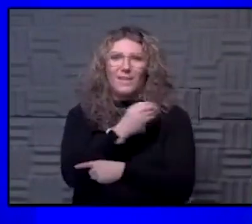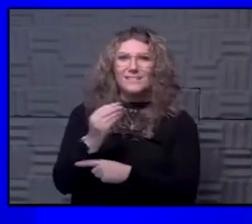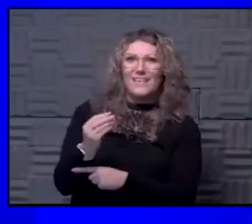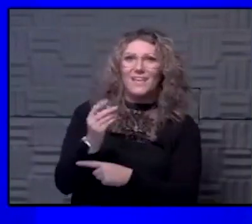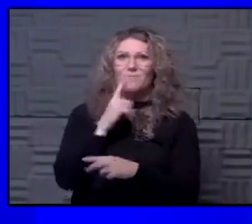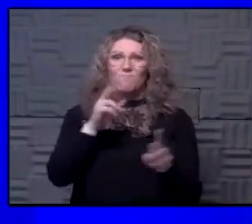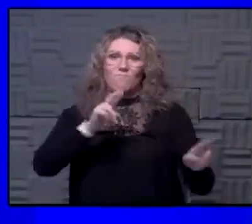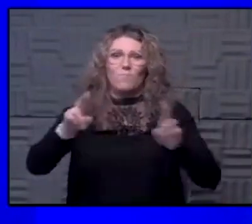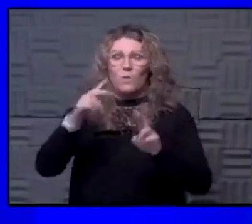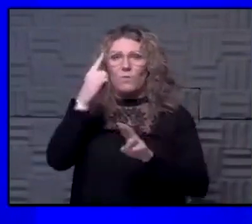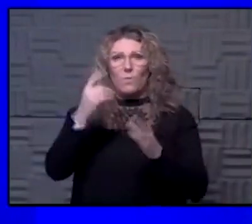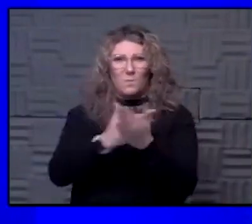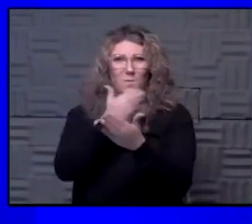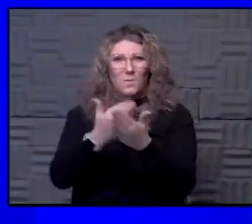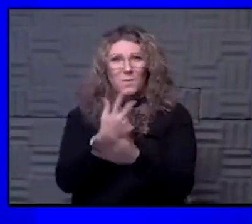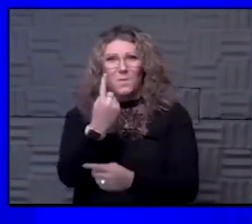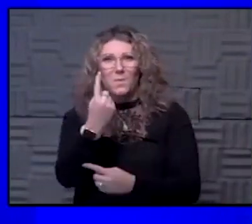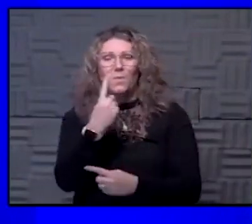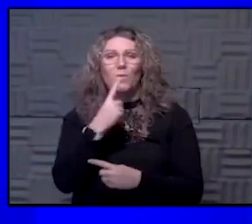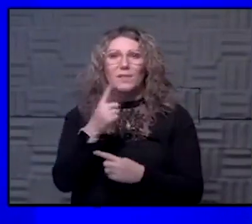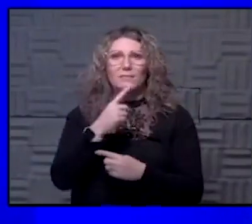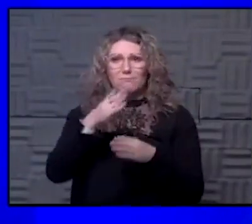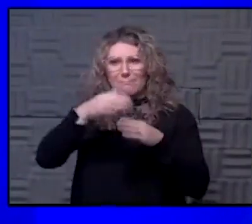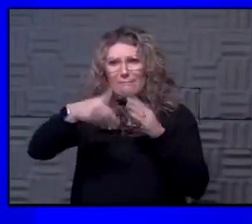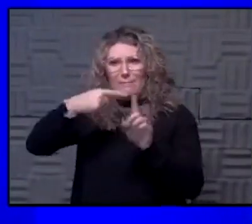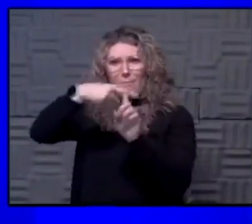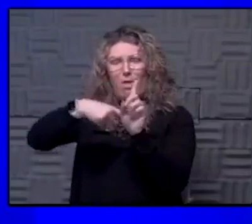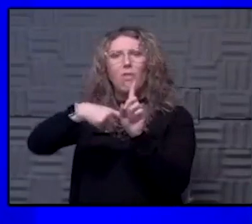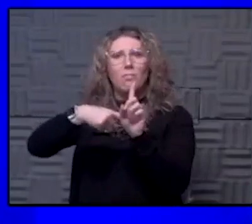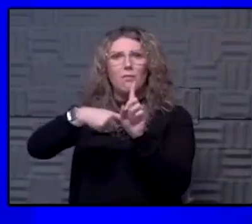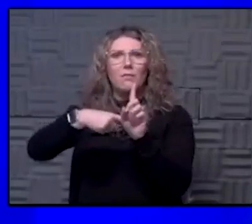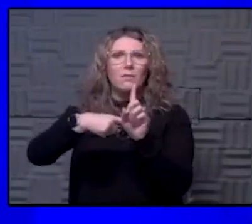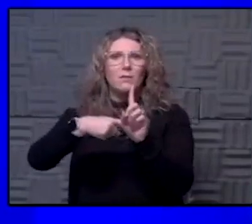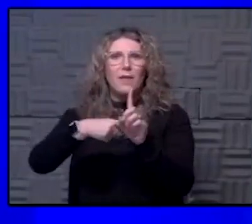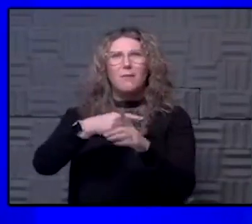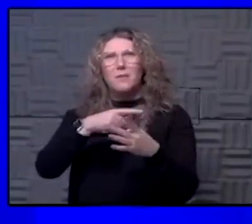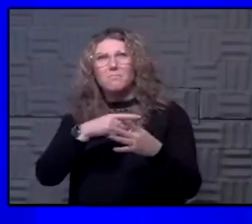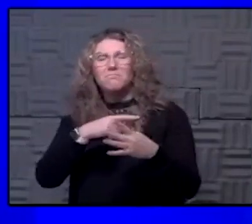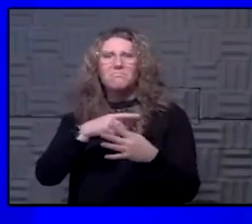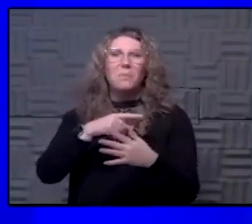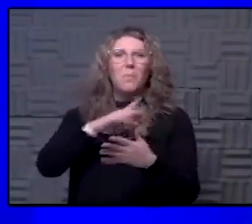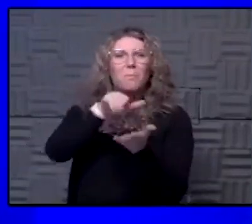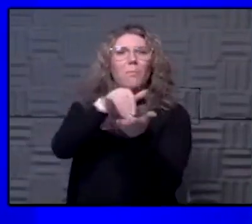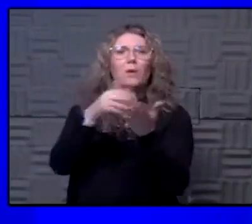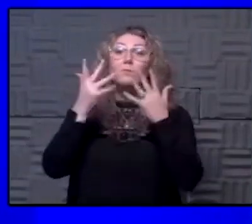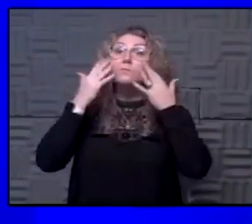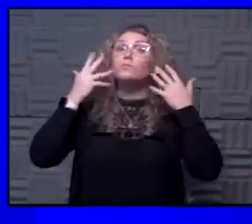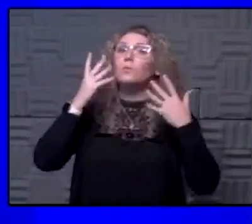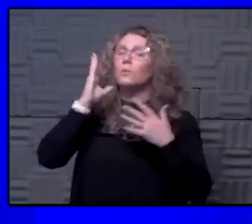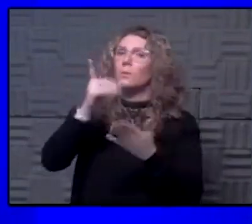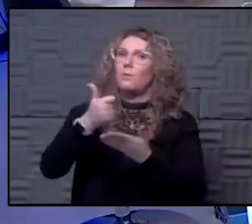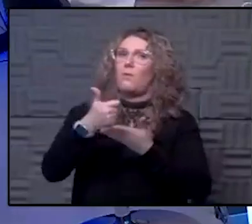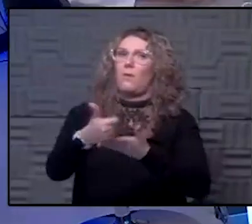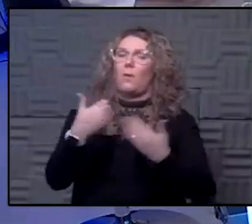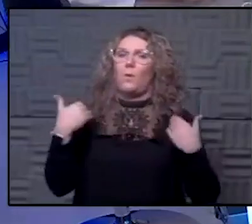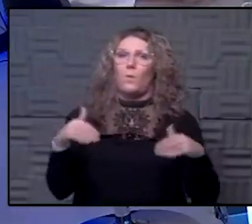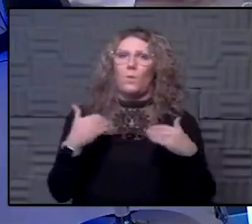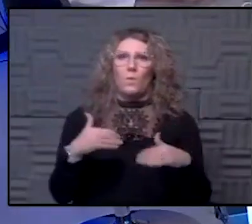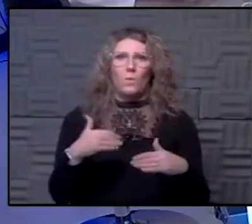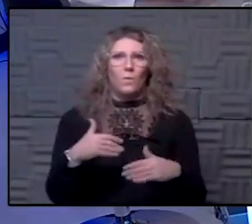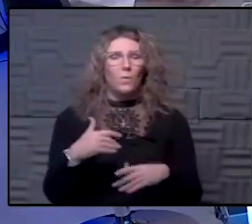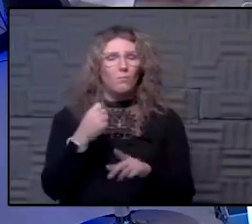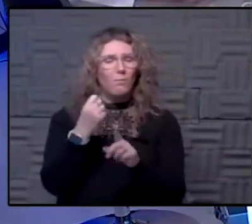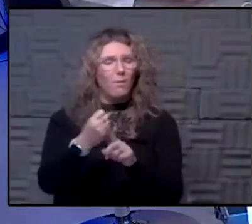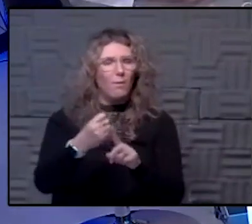new rollouts, especially, by the end of the month, by the middle of spring, all that is going to help. So. It's going to make all